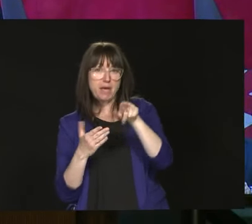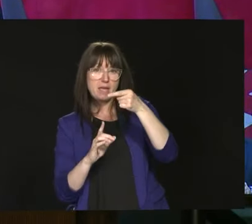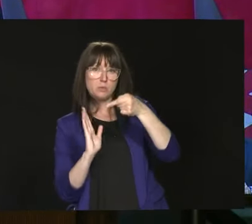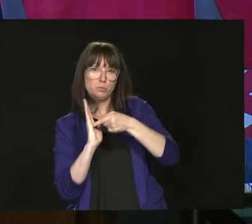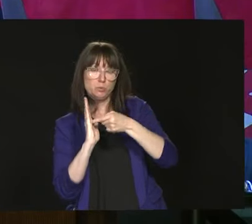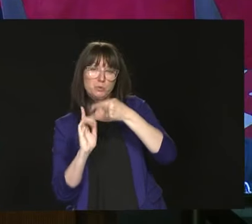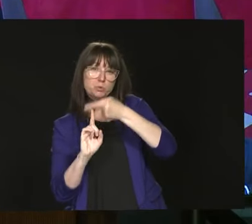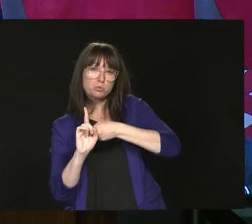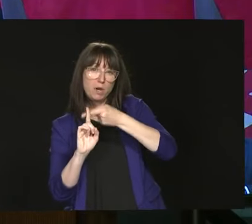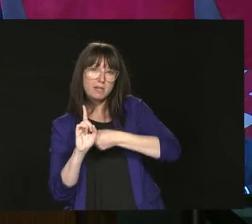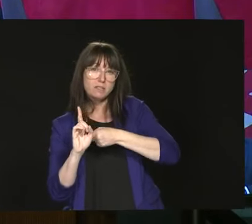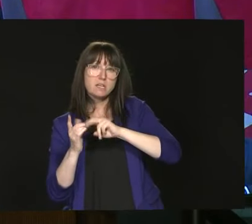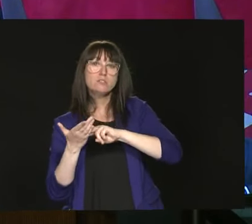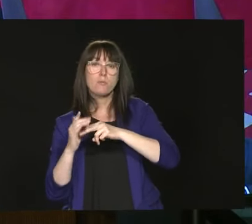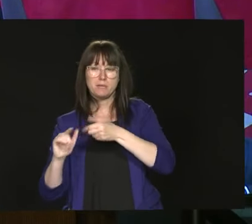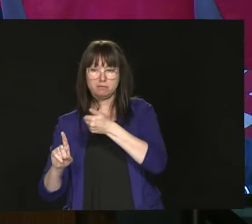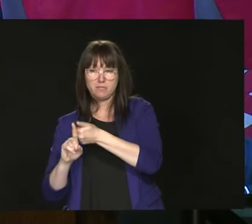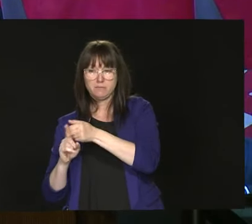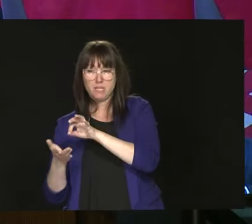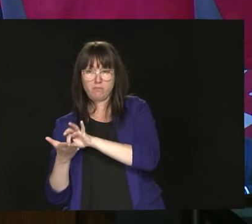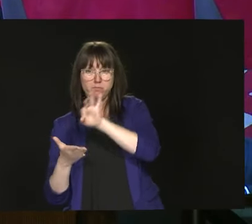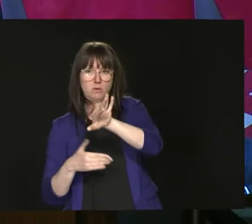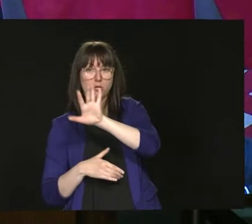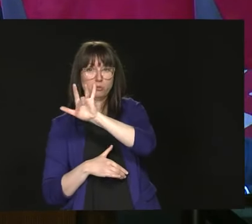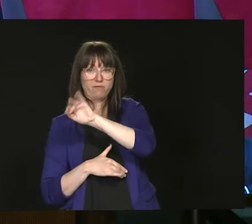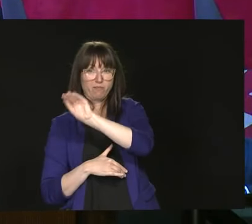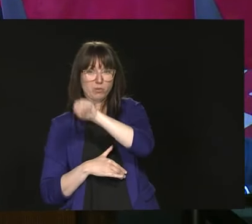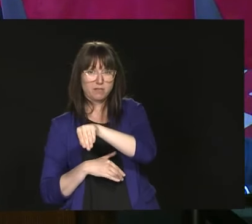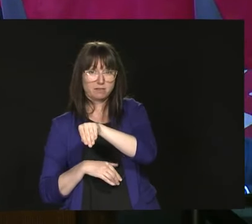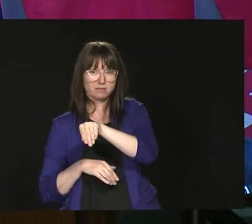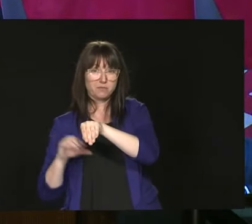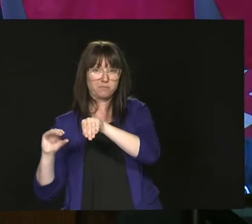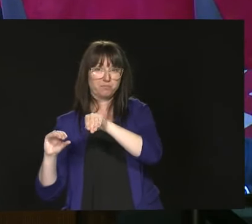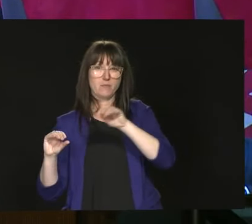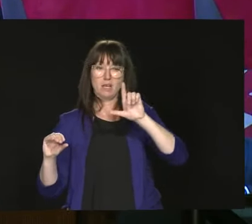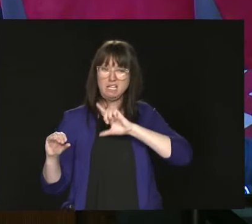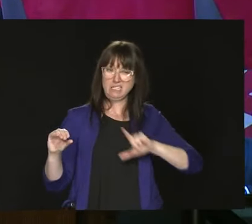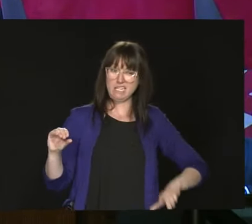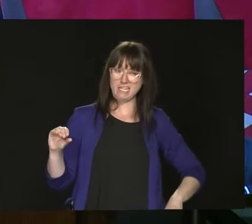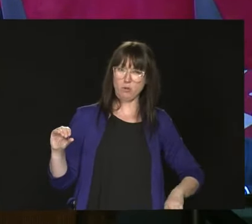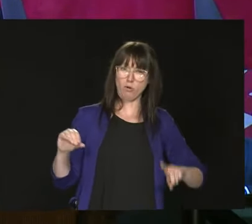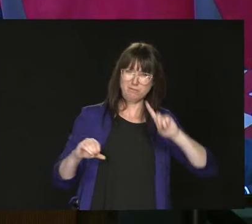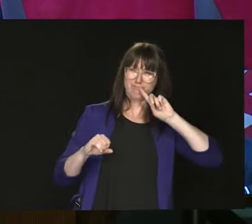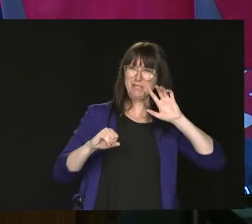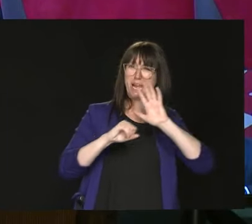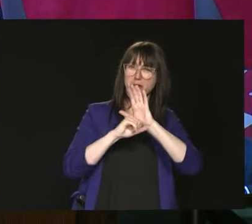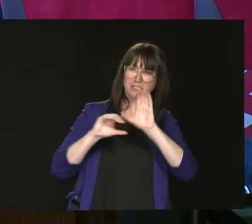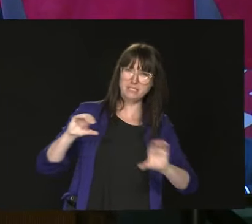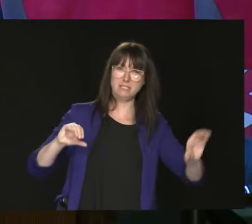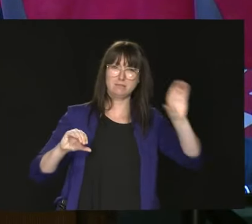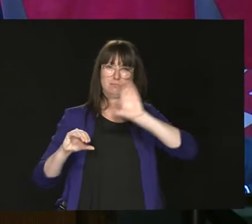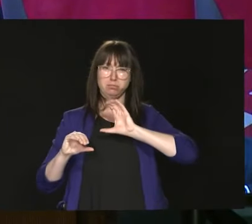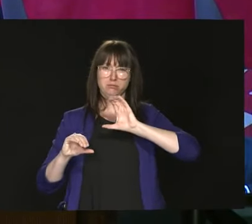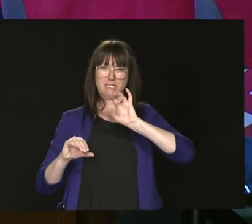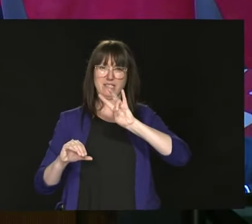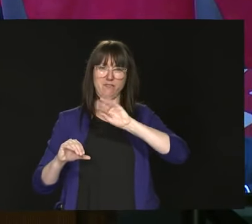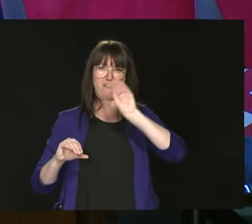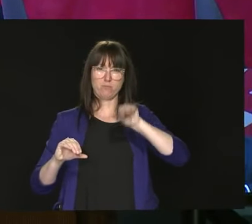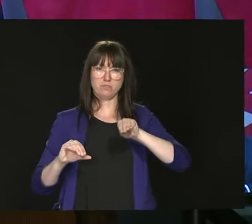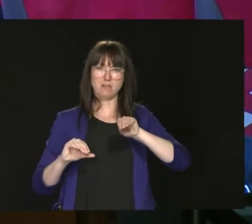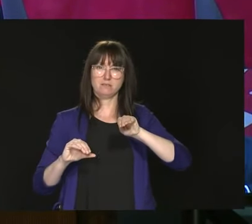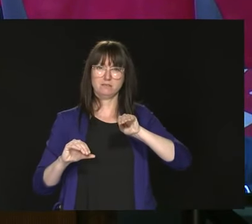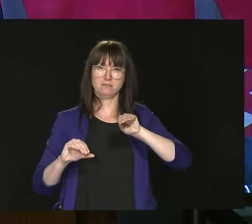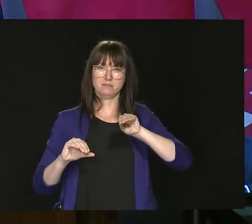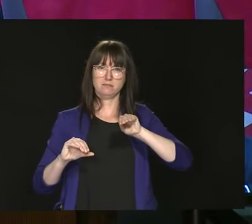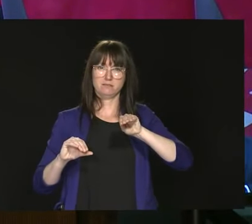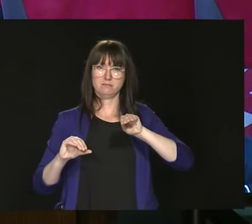25%. For the landlord, they're going to have a guarantee of 75% of their rent because 25% will be paid for